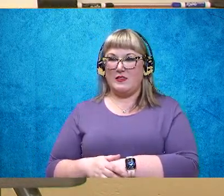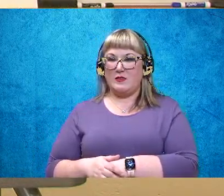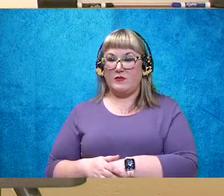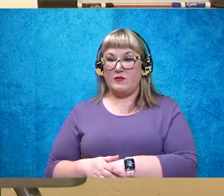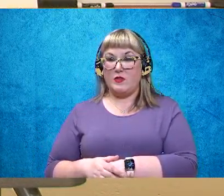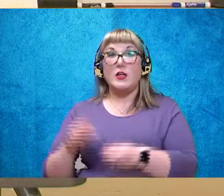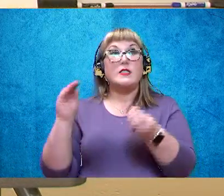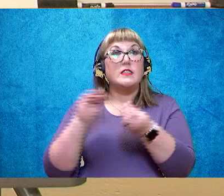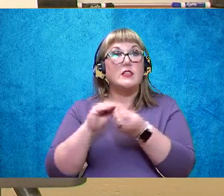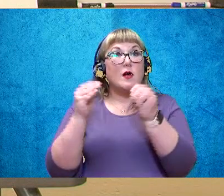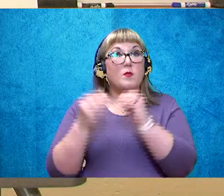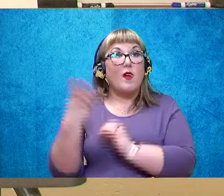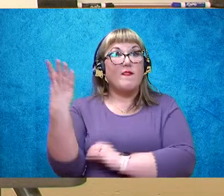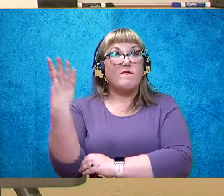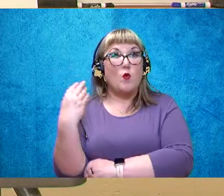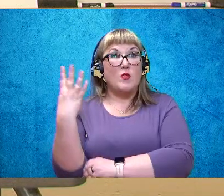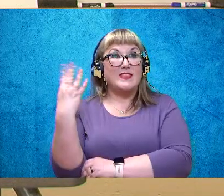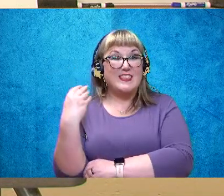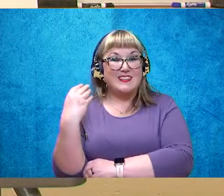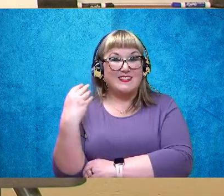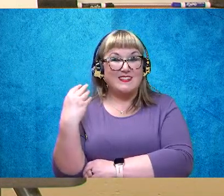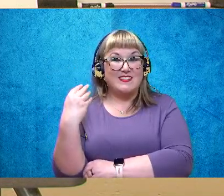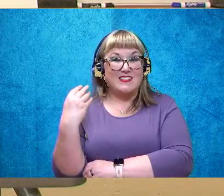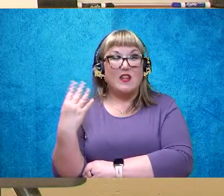Number 14.